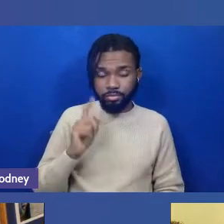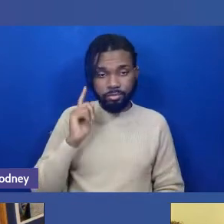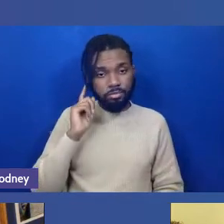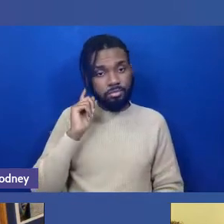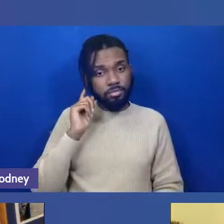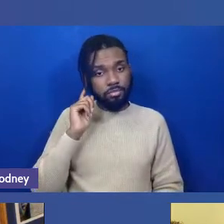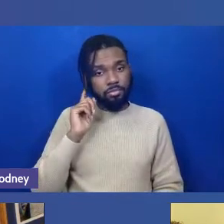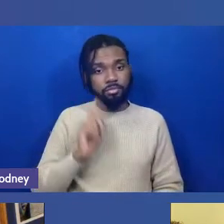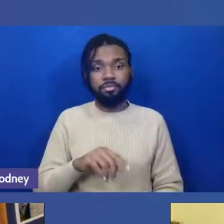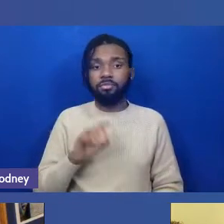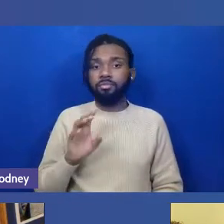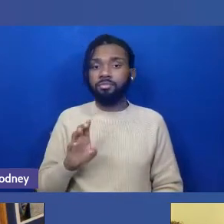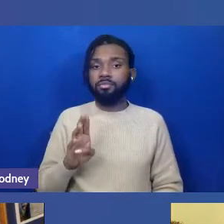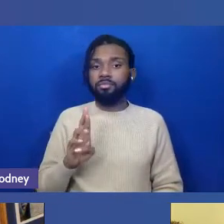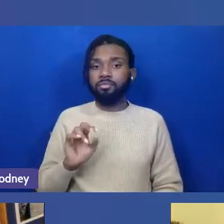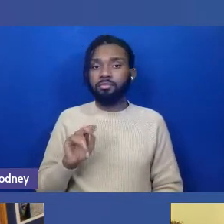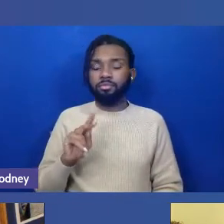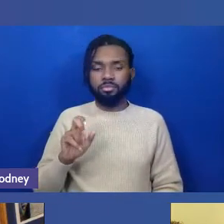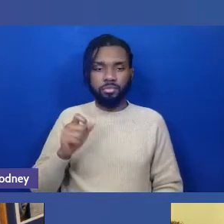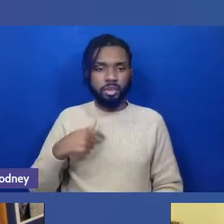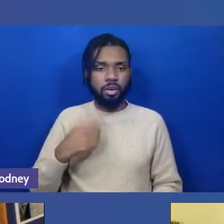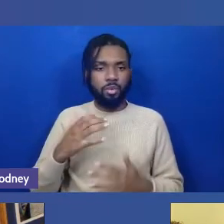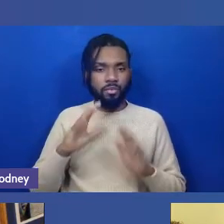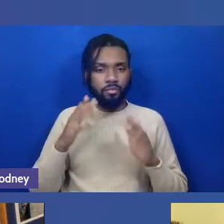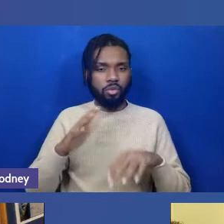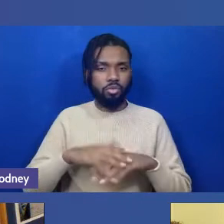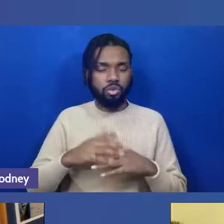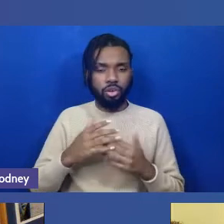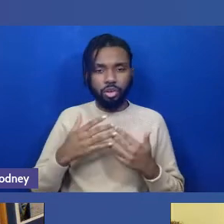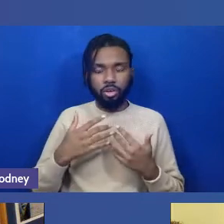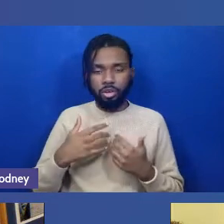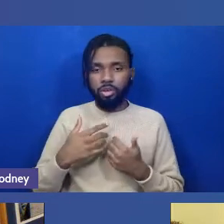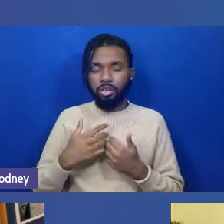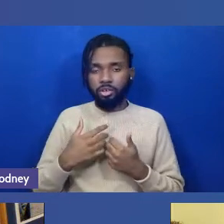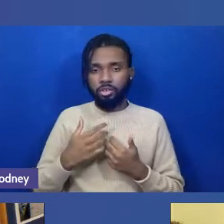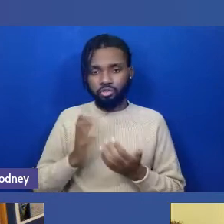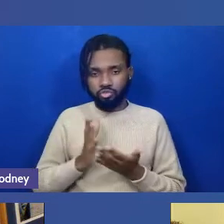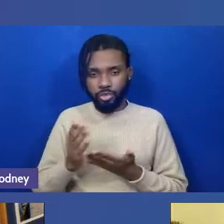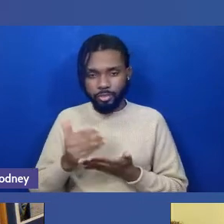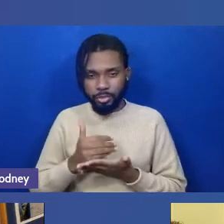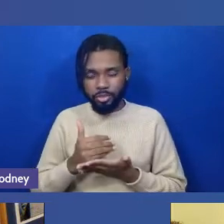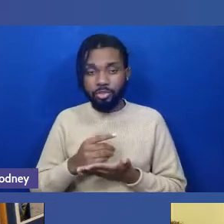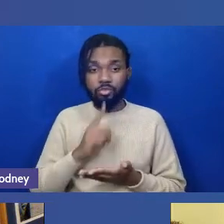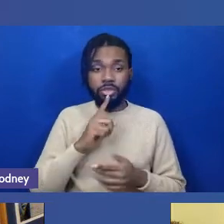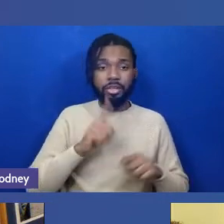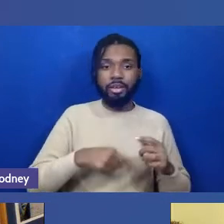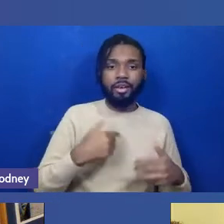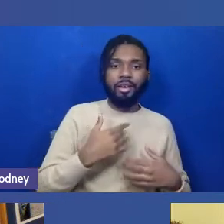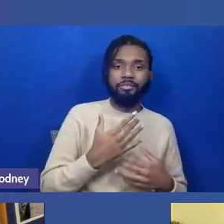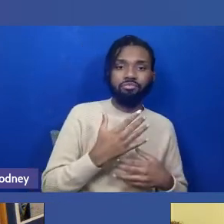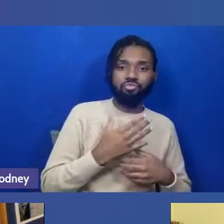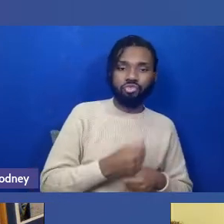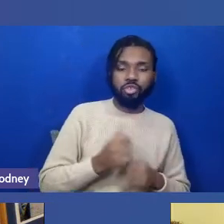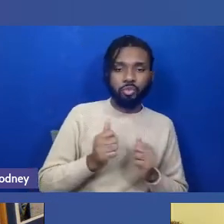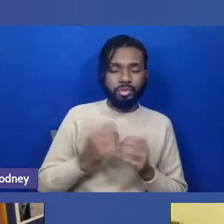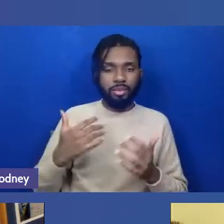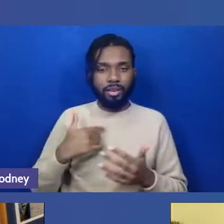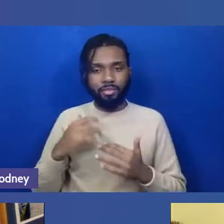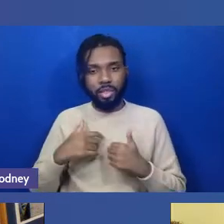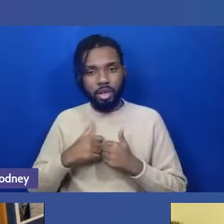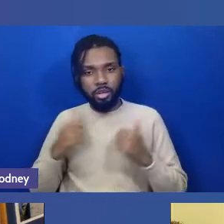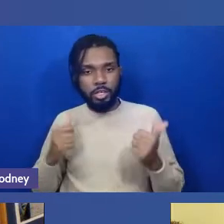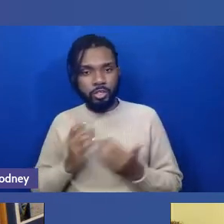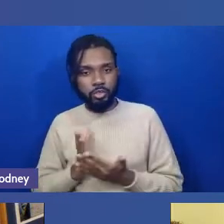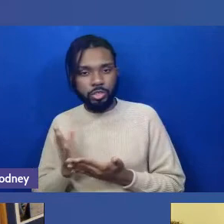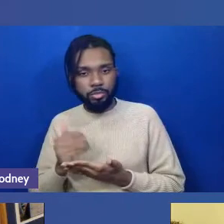the transparency because I think trust doesn't necessarily come without it. And Ronnie, I'm going to share a story from